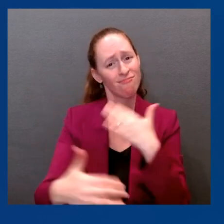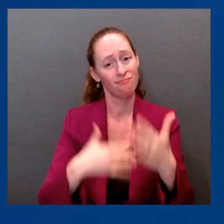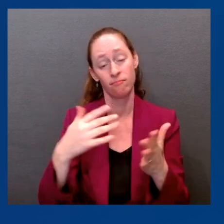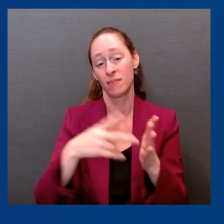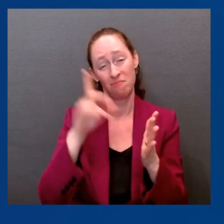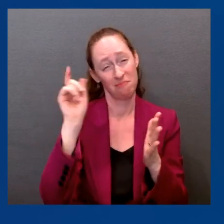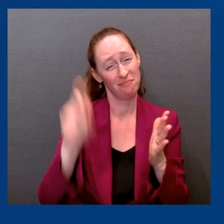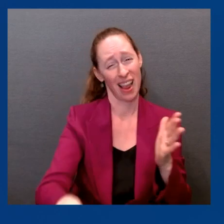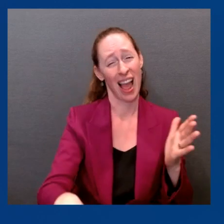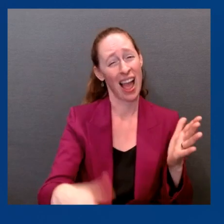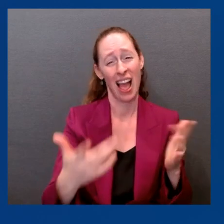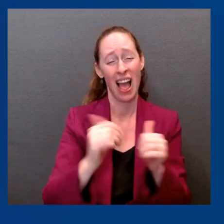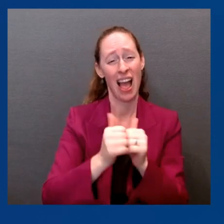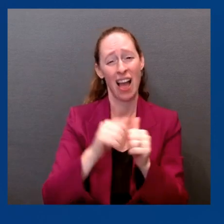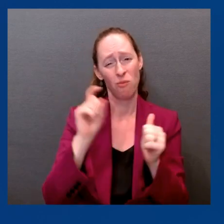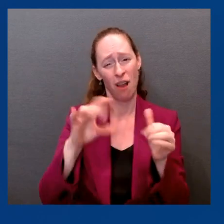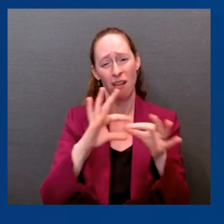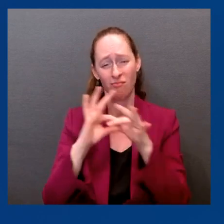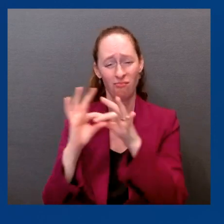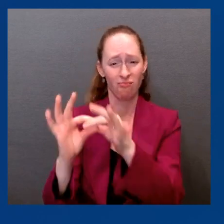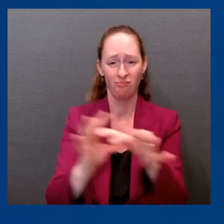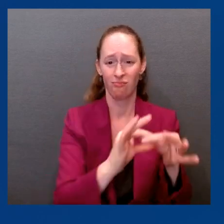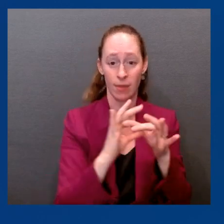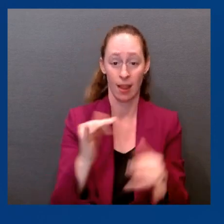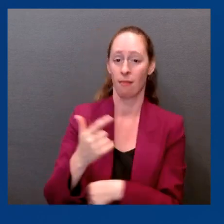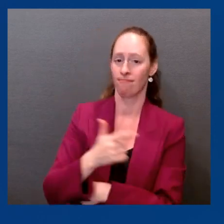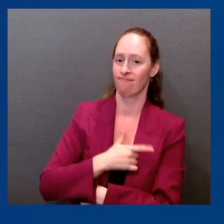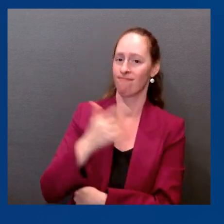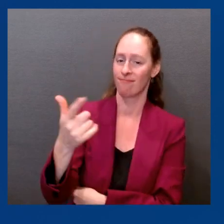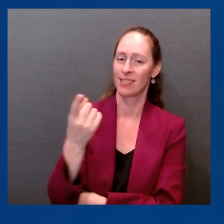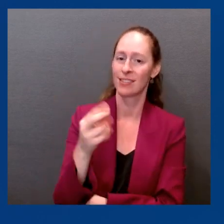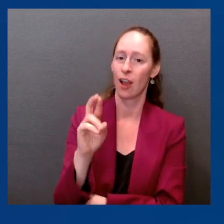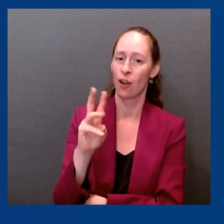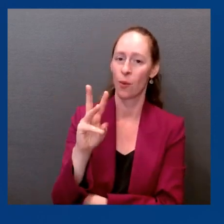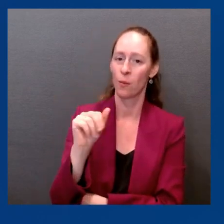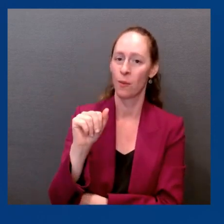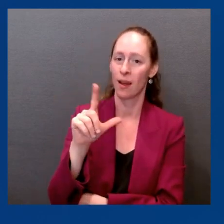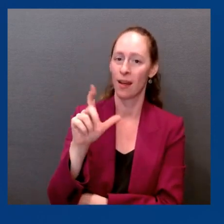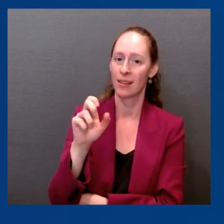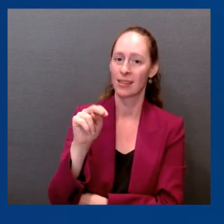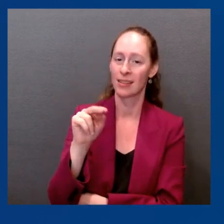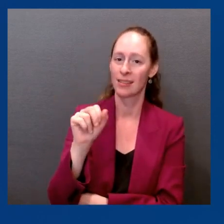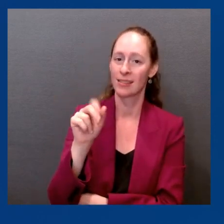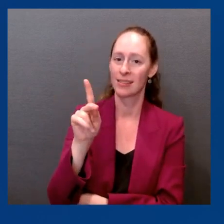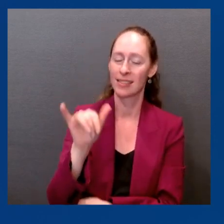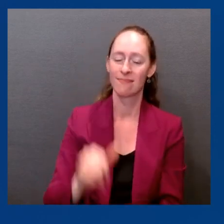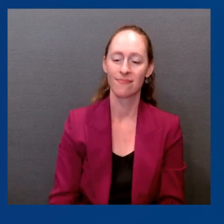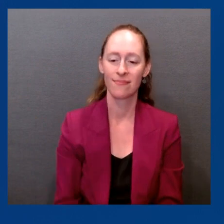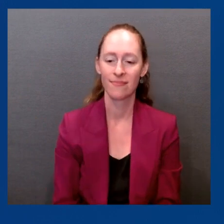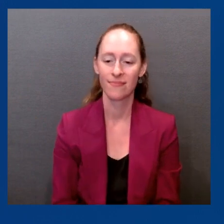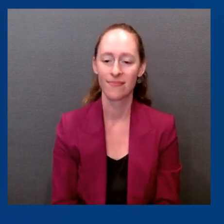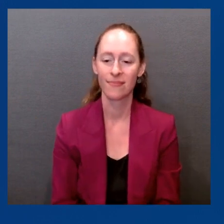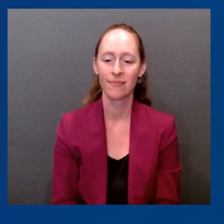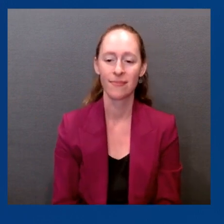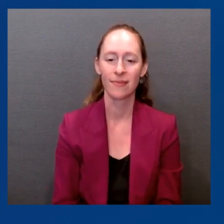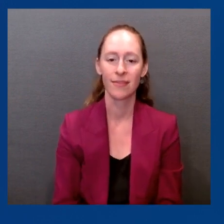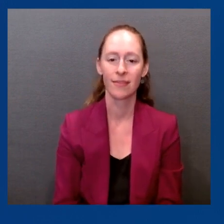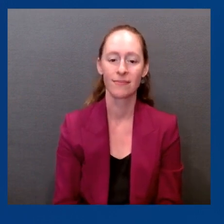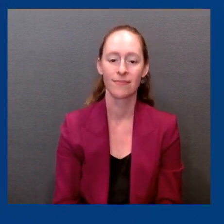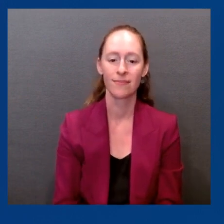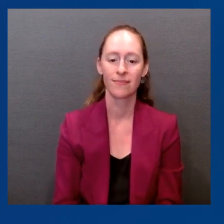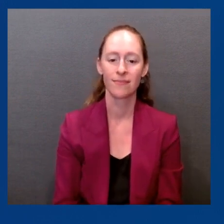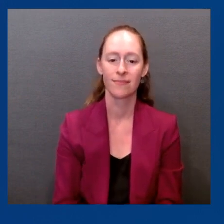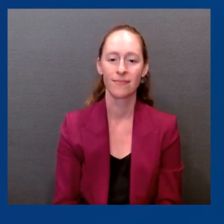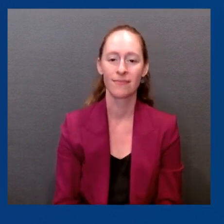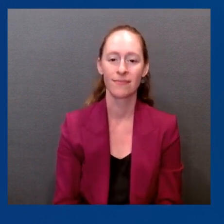Walensky. Thank you, Dr. John. Good morning, everyone. It's great to be back with you today. As always, I'd like to start with walking you through the